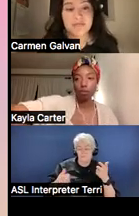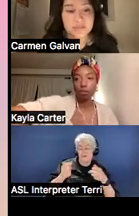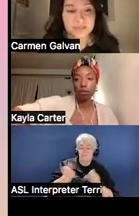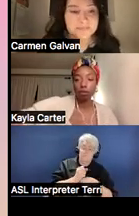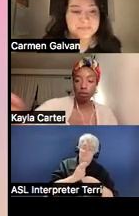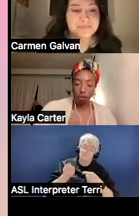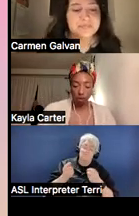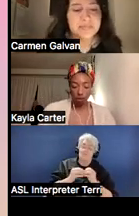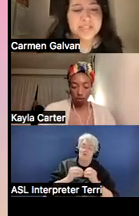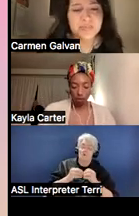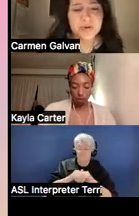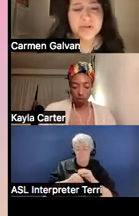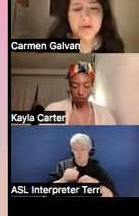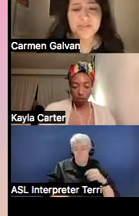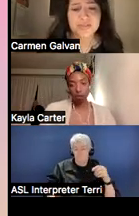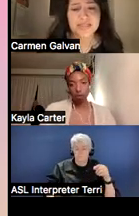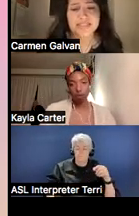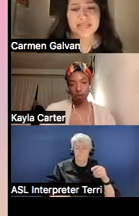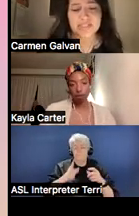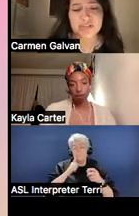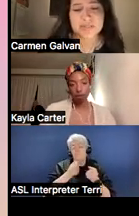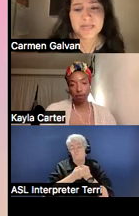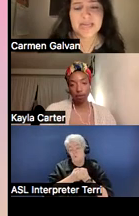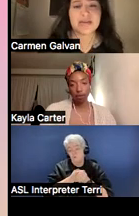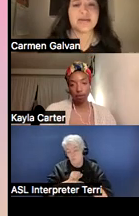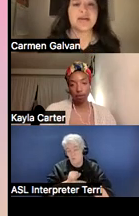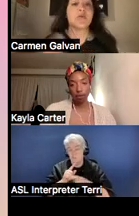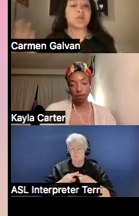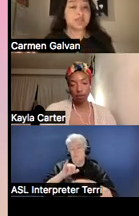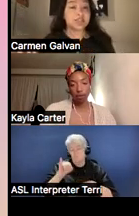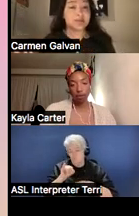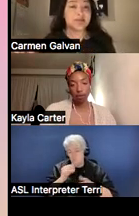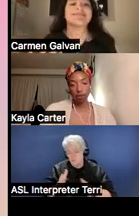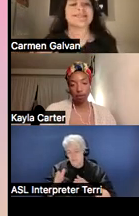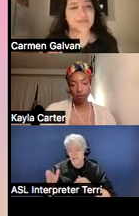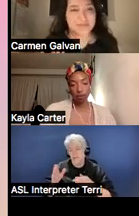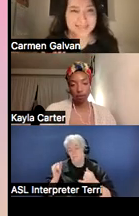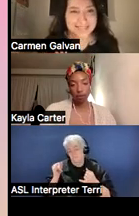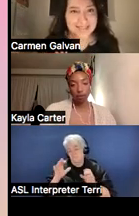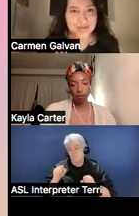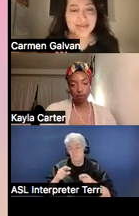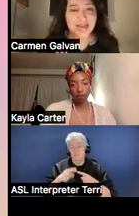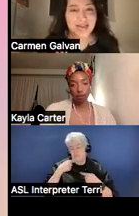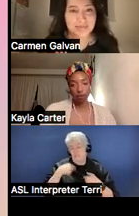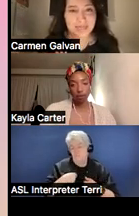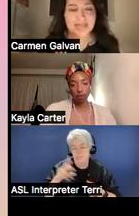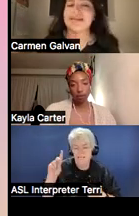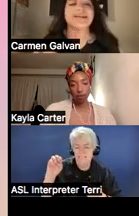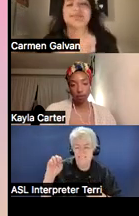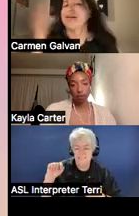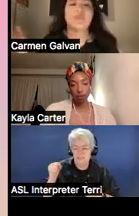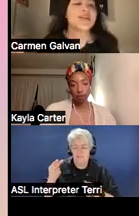bit more comfortable. Supporting workers with things like insurance planning where possible. This is where me as a death doula, I come